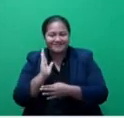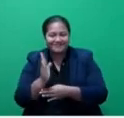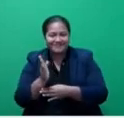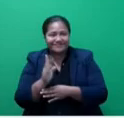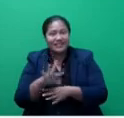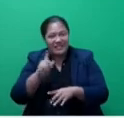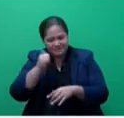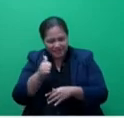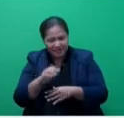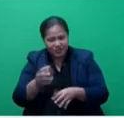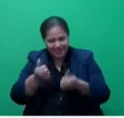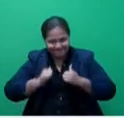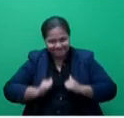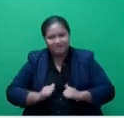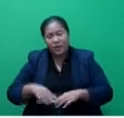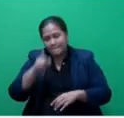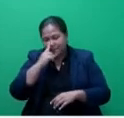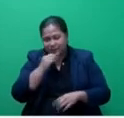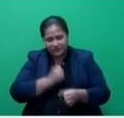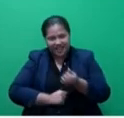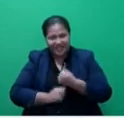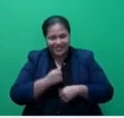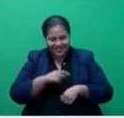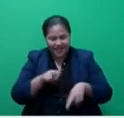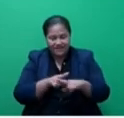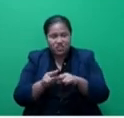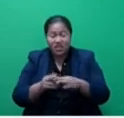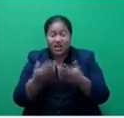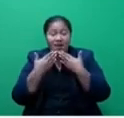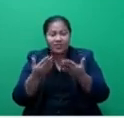for suffering people of Fiji, and I thank you for the opportunity, sir.